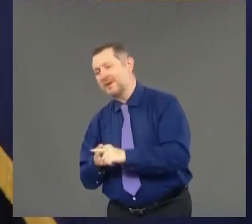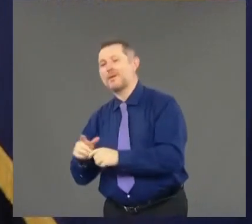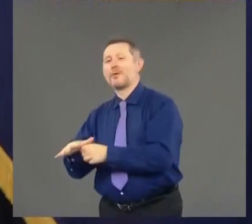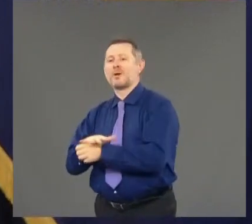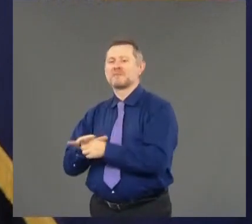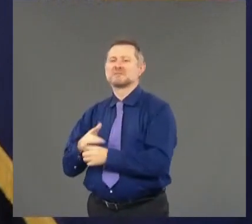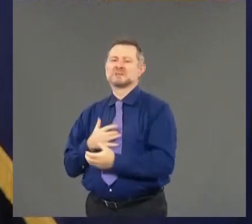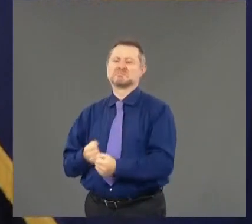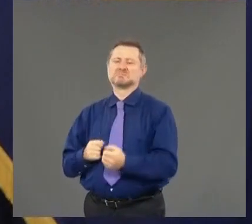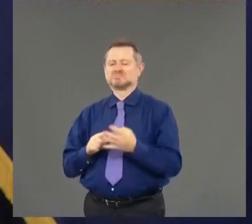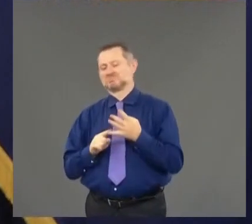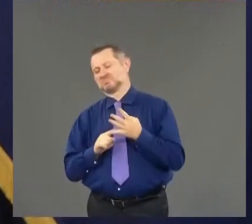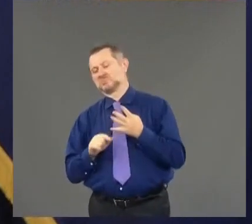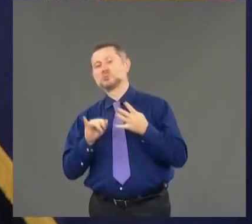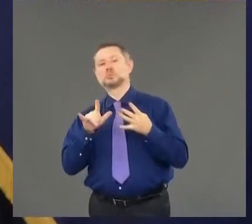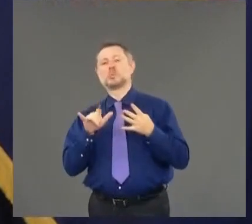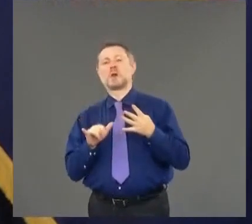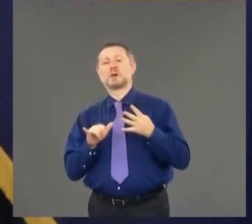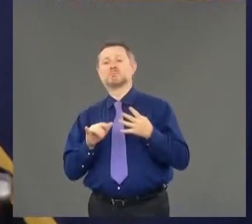I had a crystal ball.